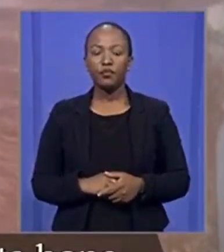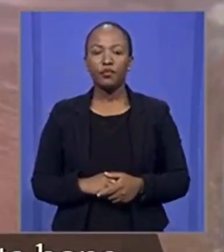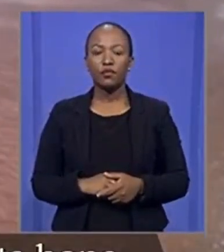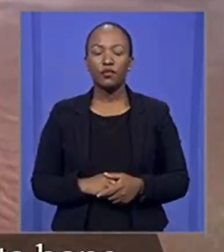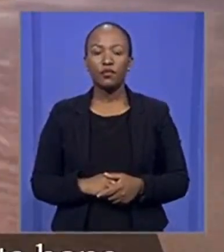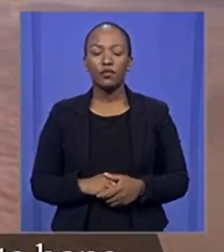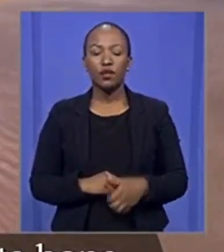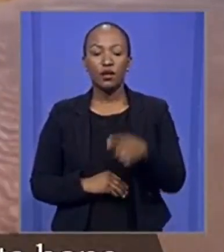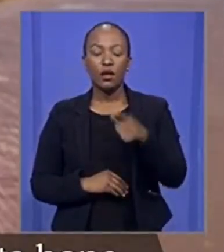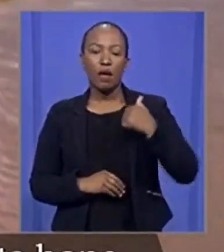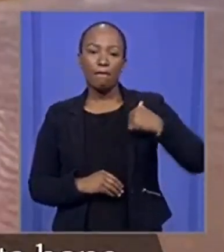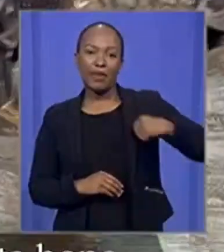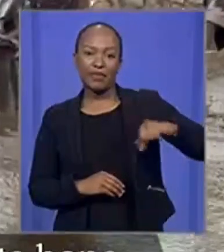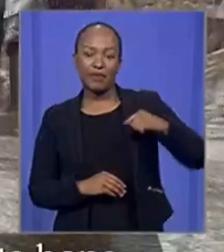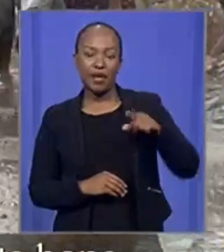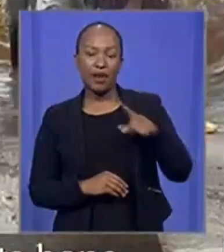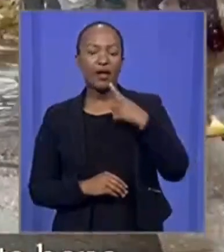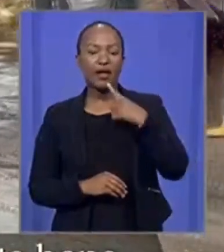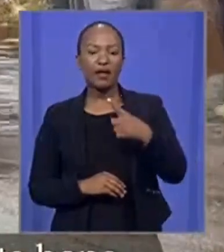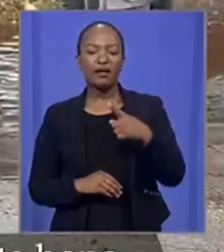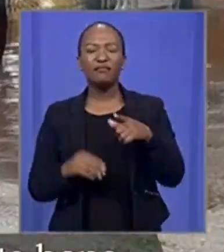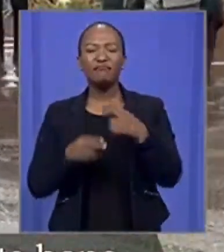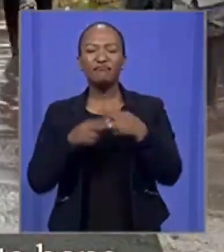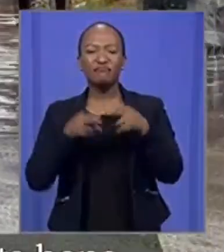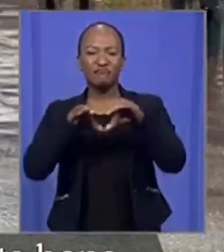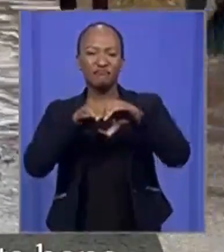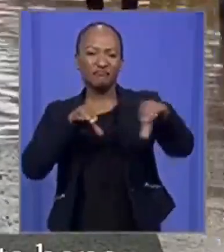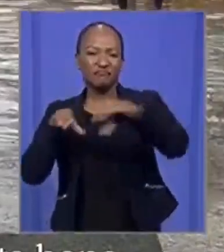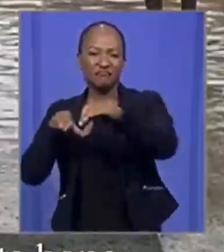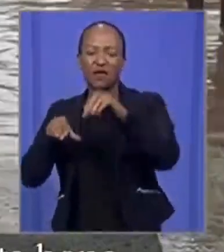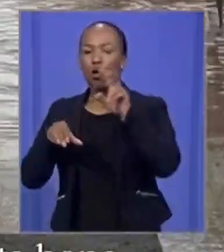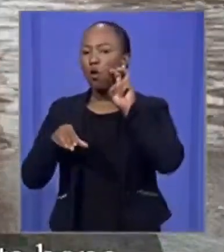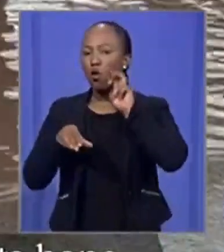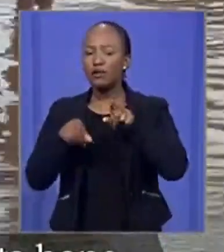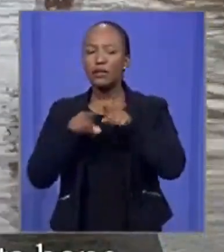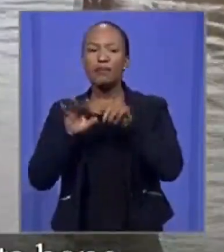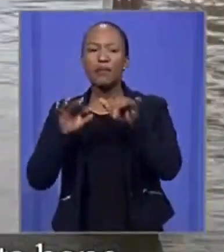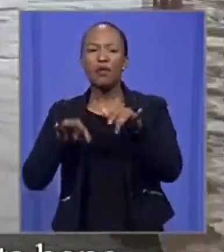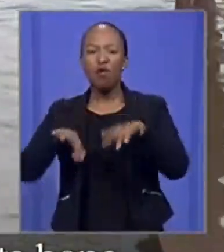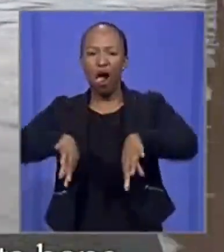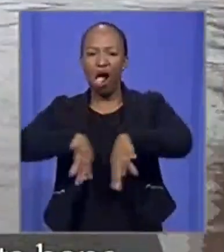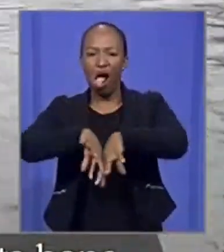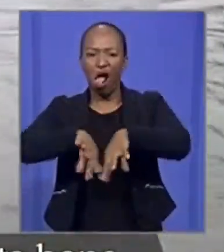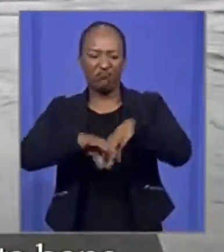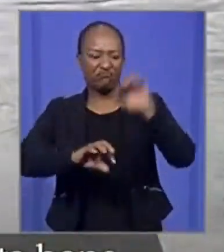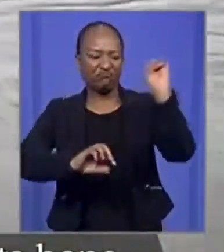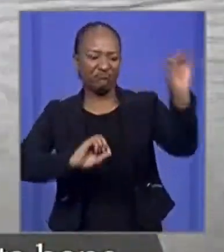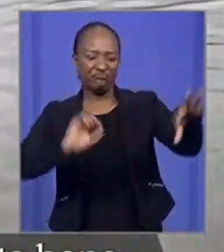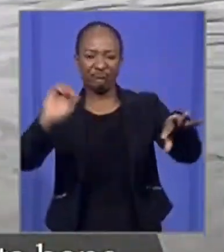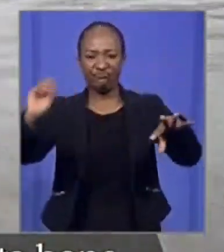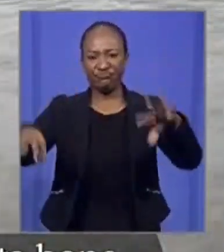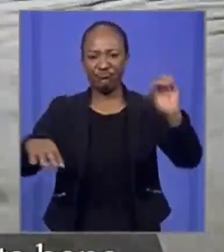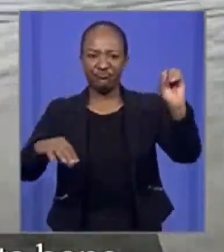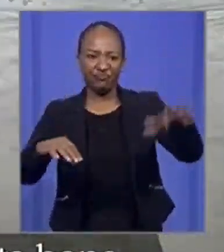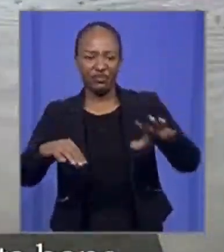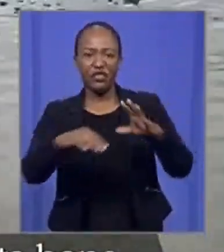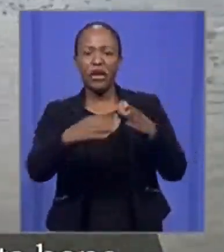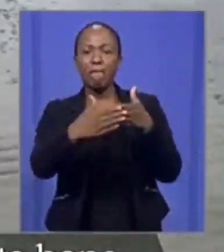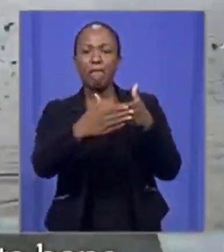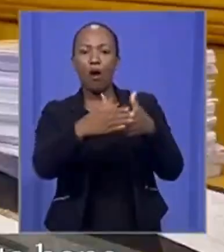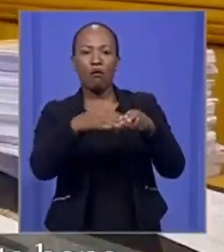sola mananeo go parara ao a tšofetšego le batho bao ba latlhelago ditlakala gohle fa o di feleletšago di thiba mananeo a go